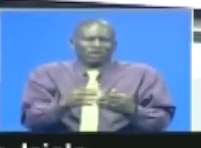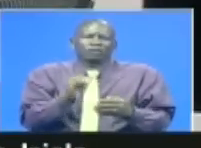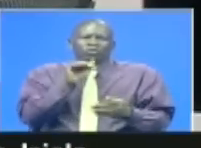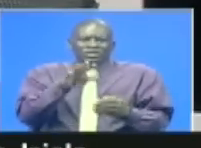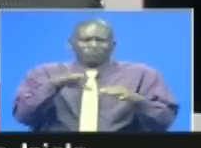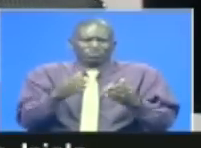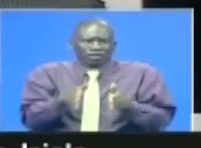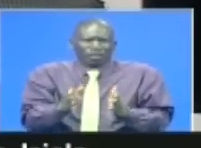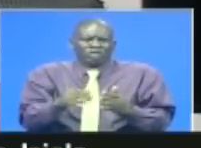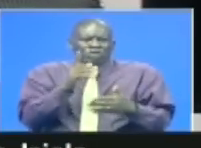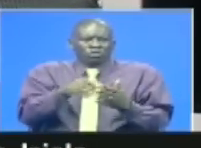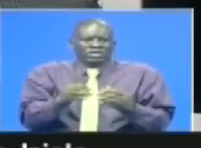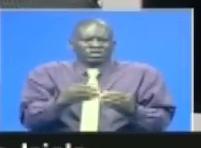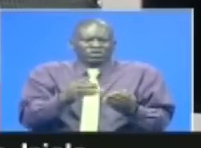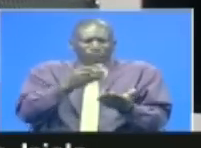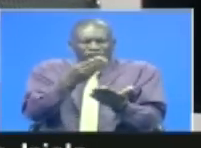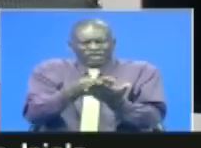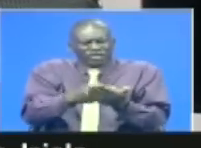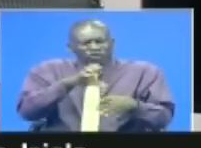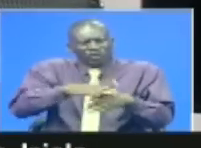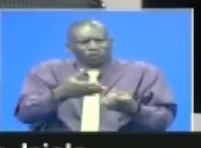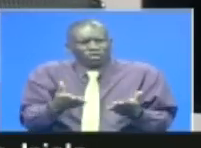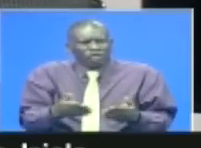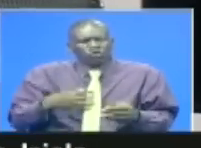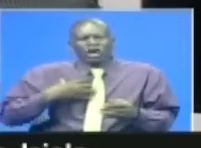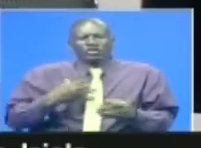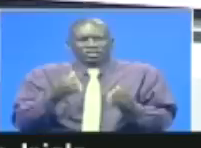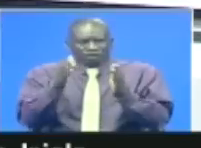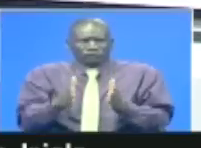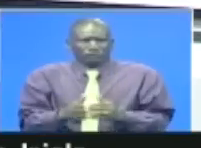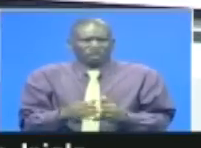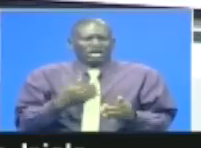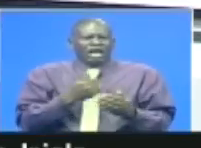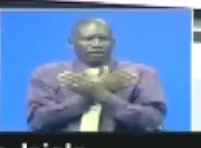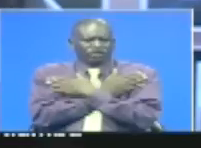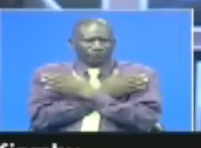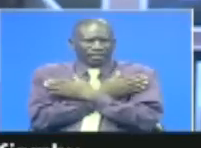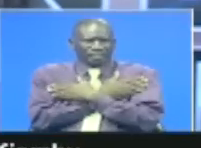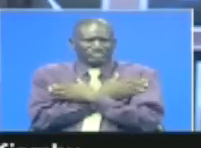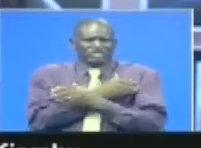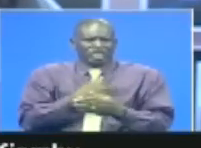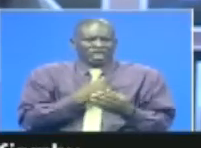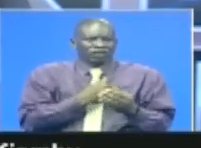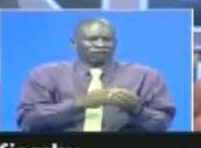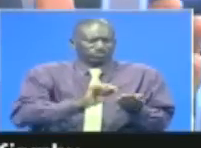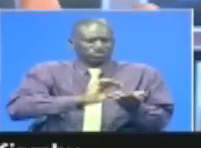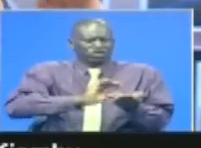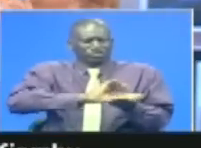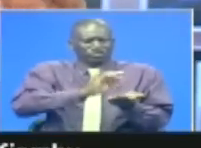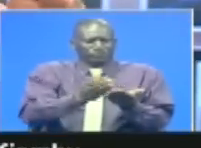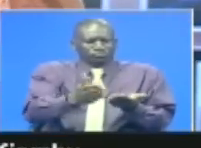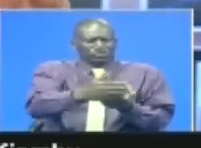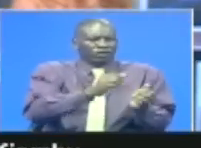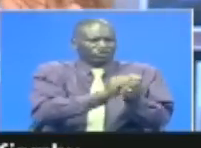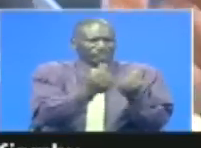means, because what is the source of your financing exactly? Because you are a wealthy man even before you became governor. I have friends. I've done a few fundraisings. You know, Friday night, I